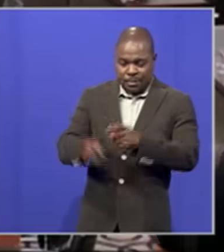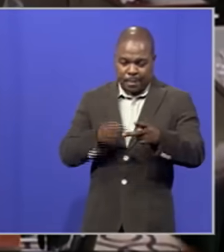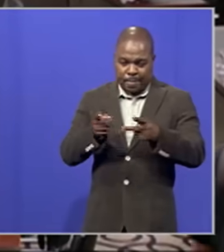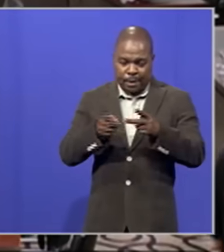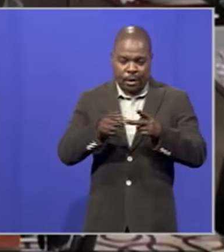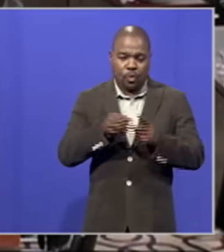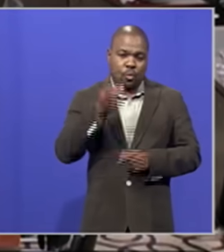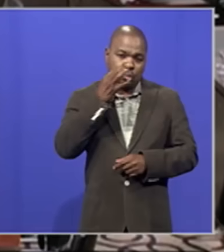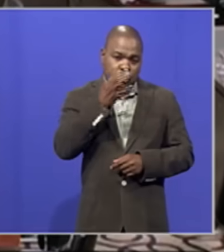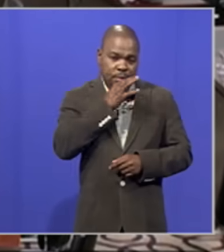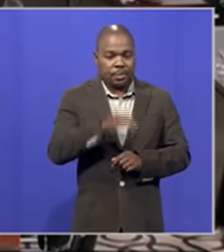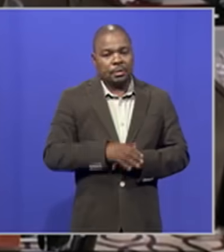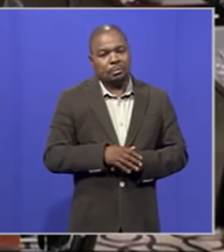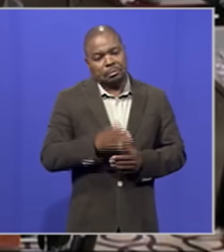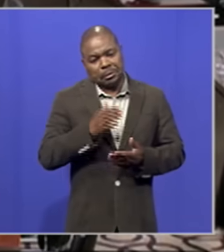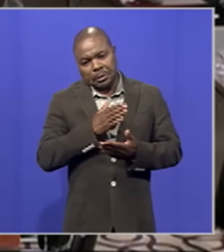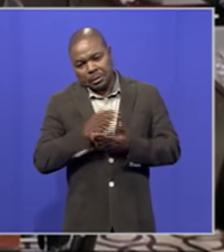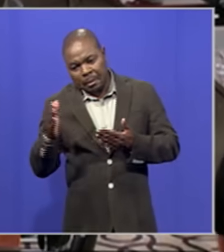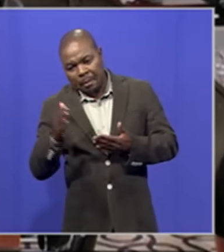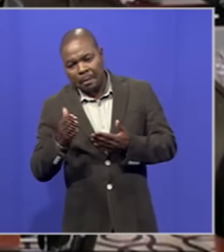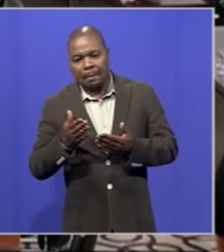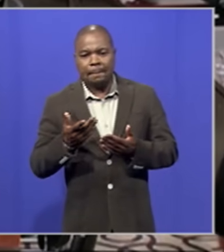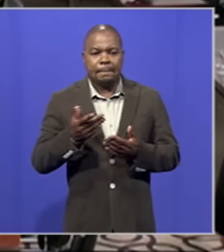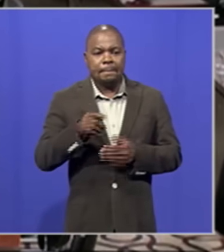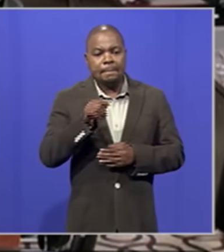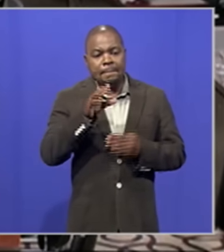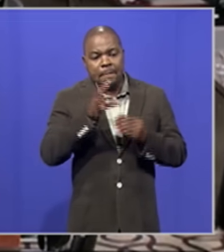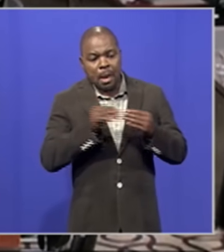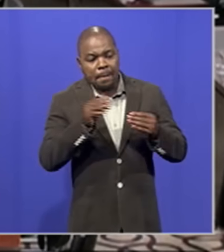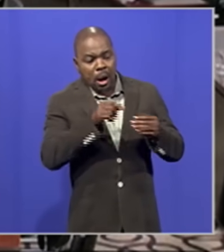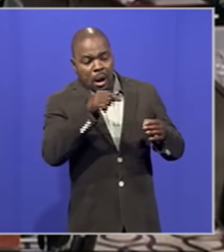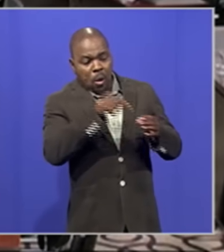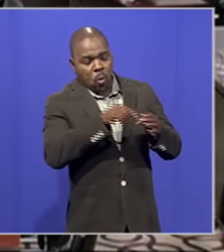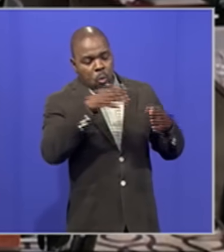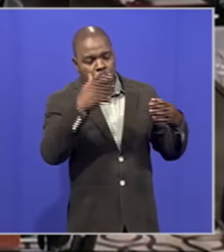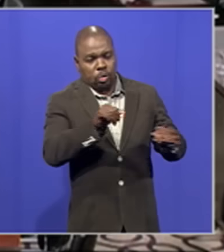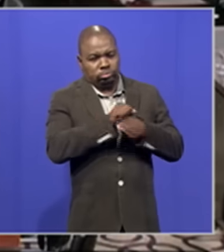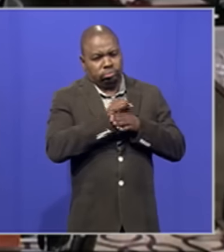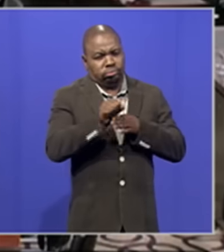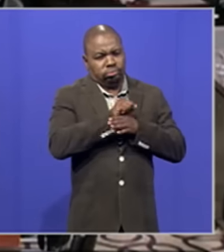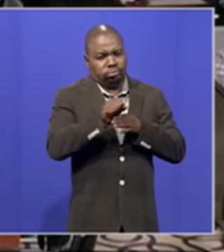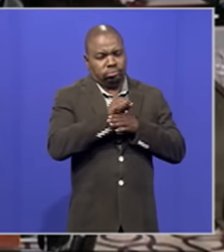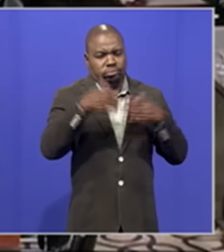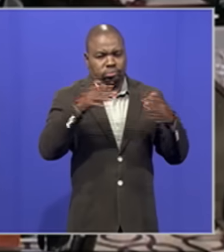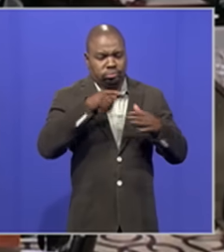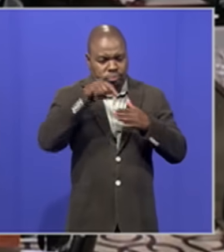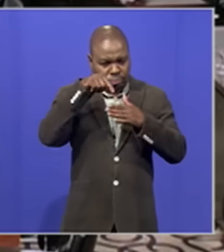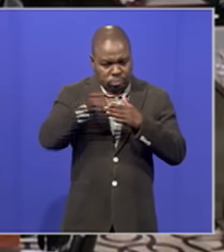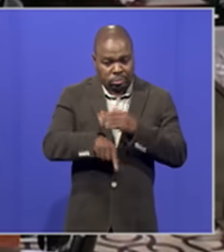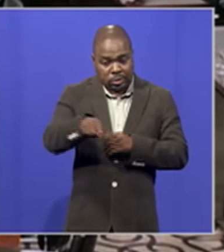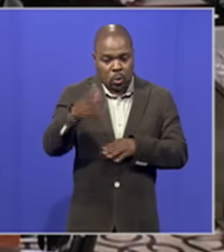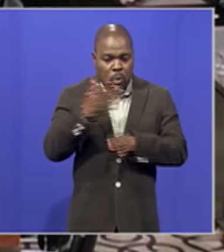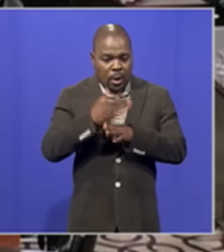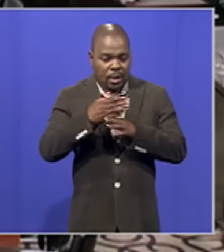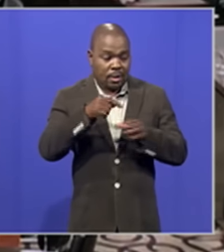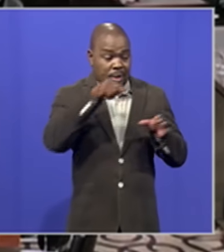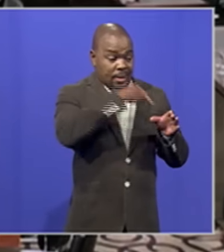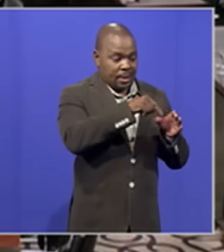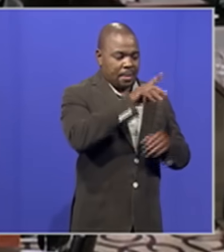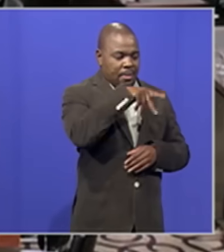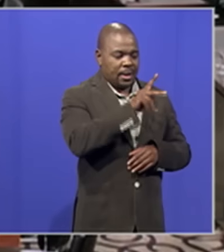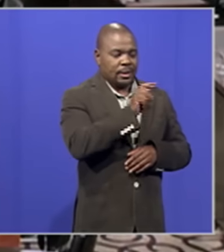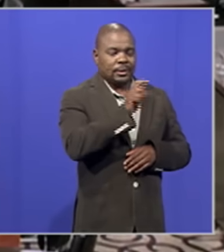ka la gore go na le maloko ao a nago le tlhahlo yeo e tseneletšego ka sephodiseng sa Gauteng ao a šomelago sehlopha se sa